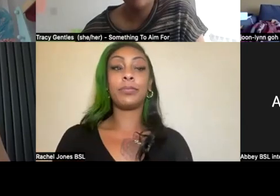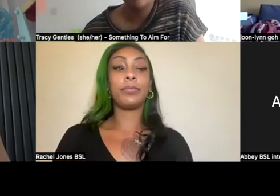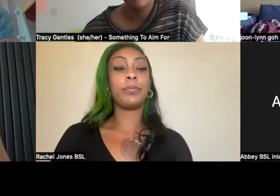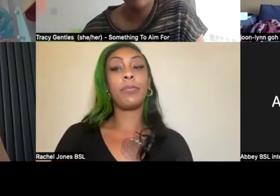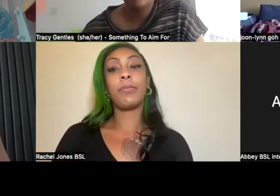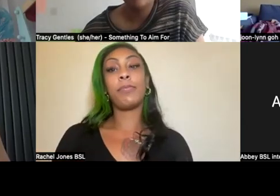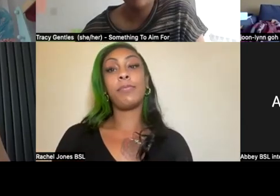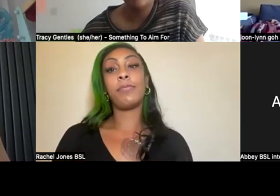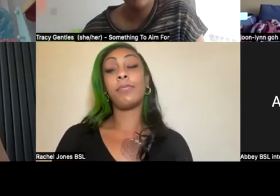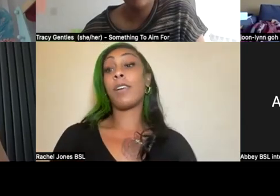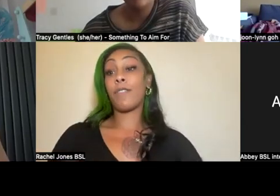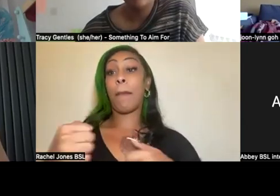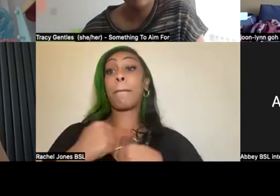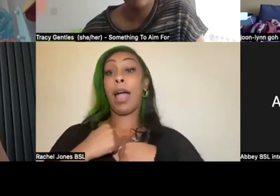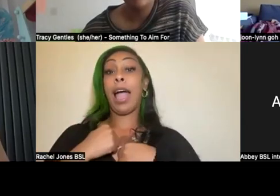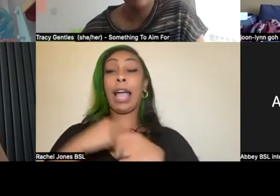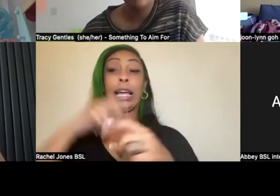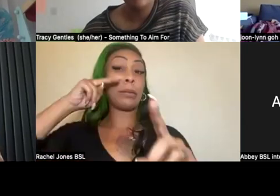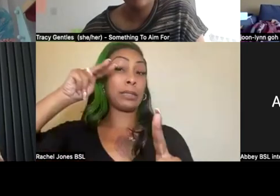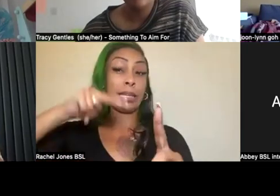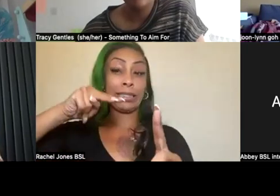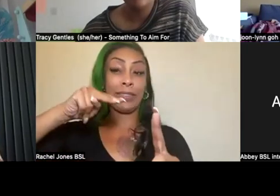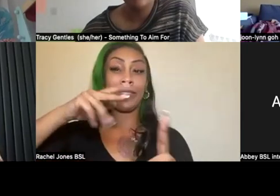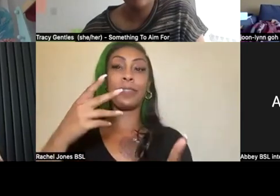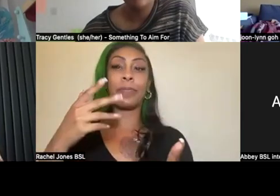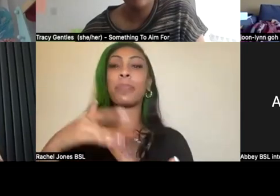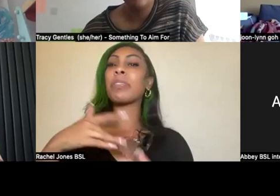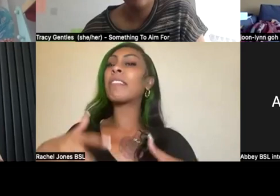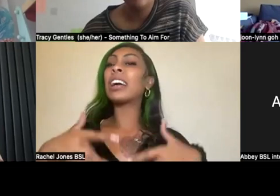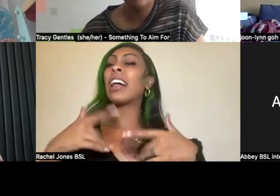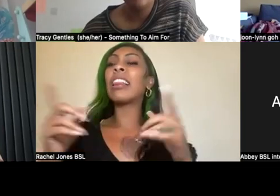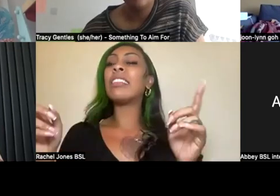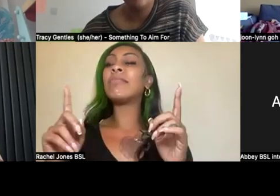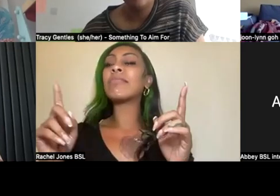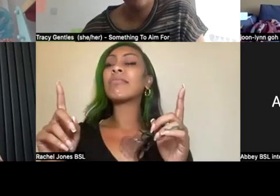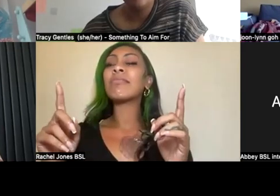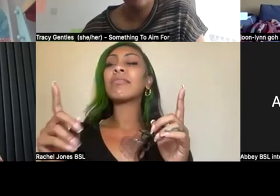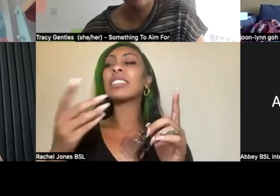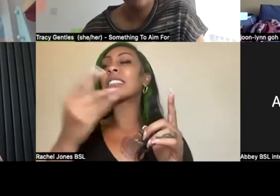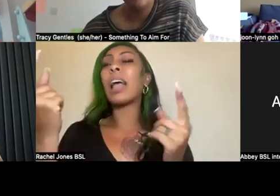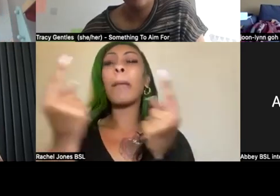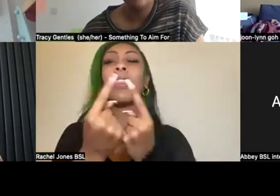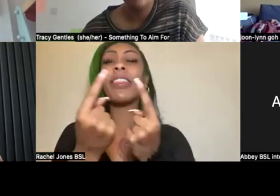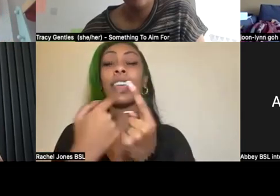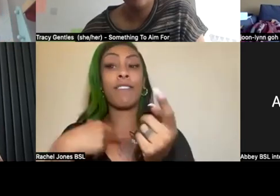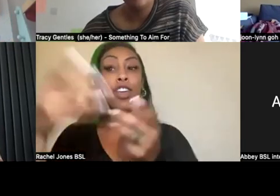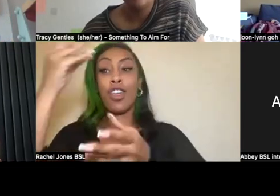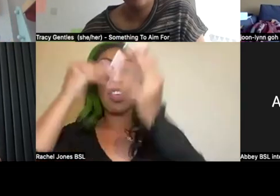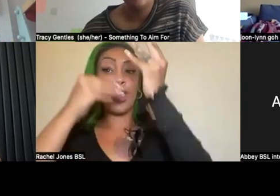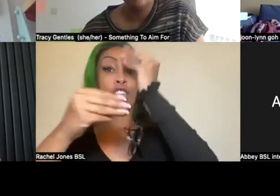So from my perspective, I feel like some of the things that I've learned most